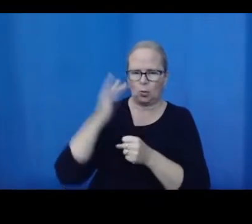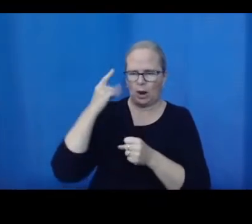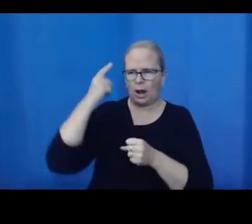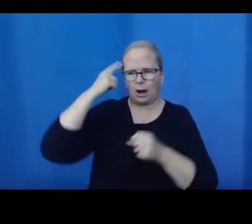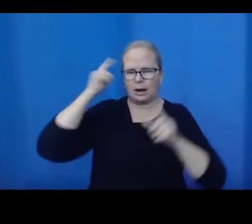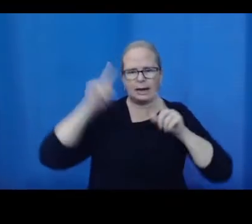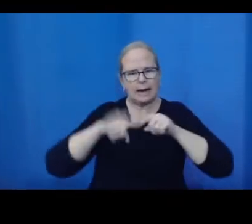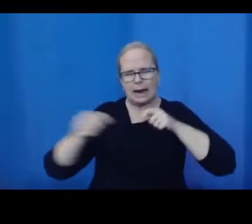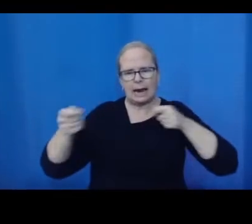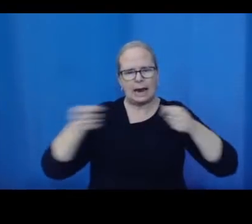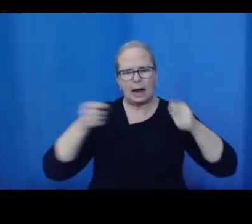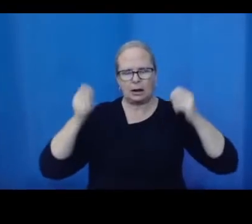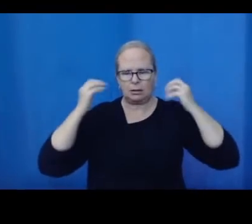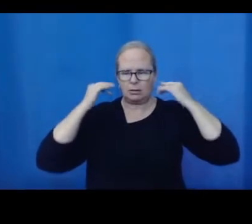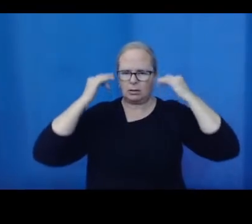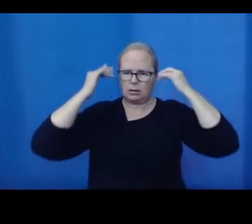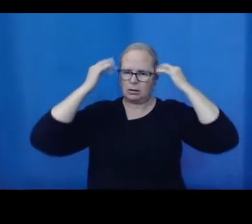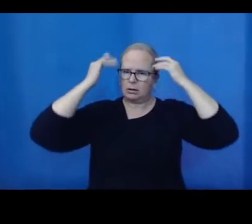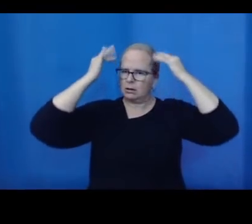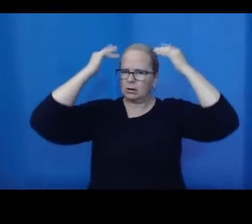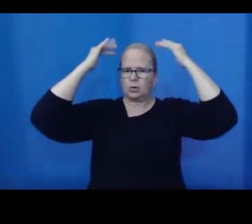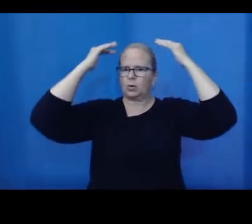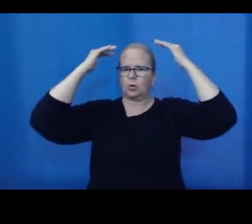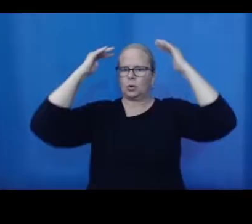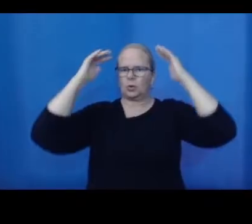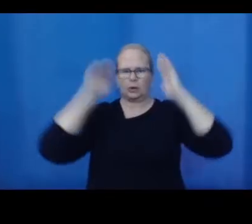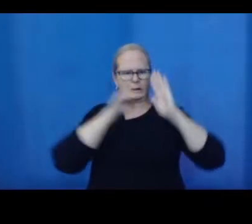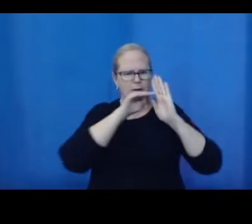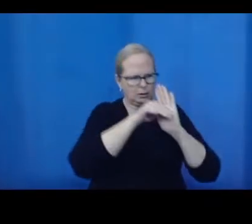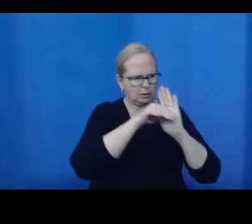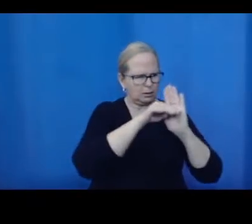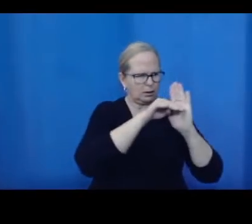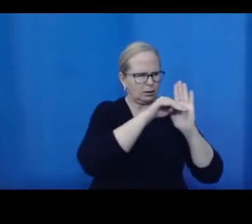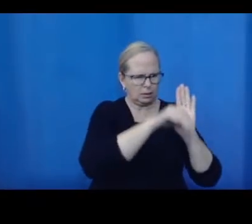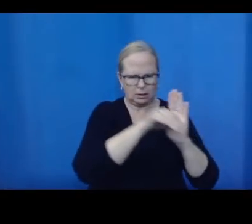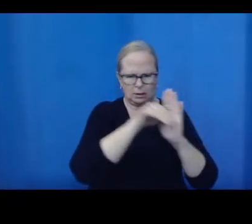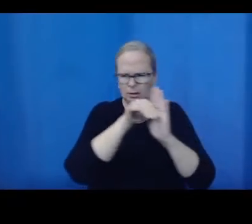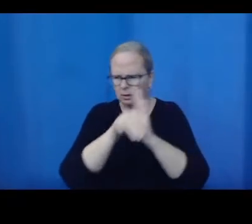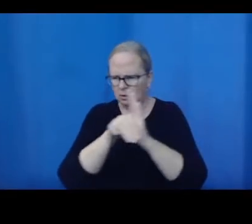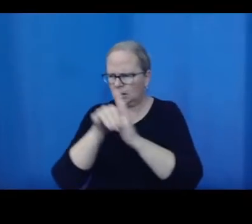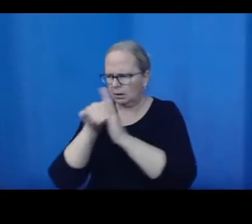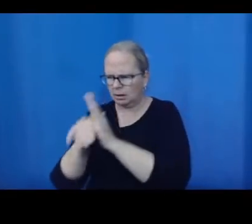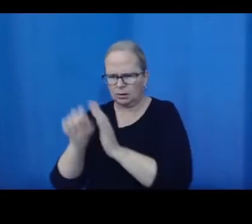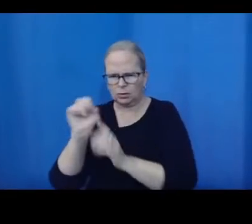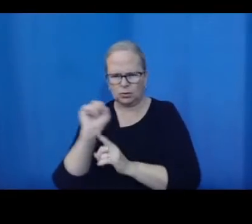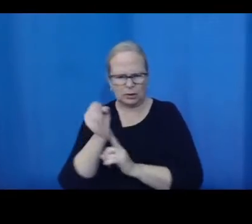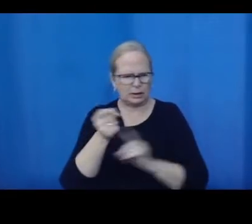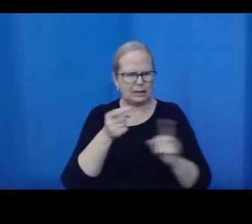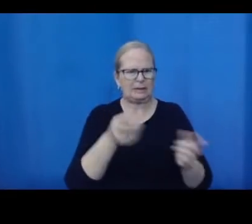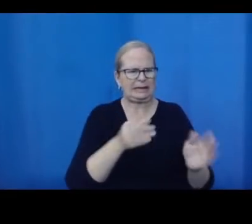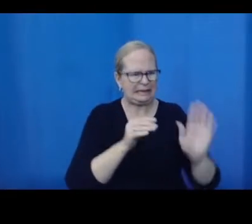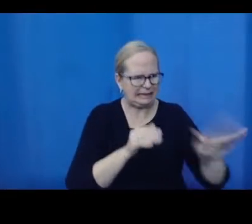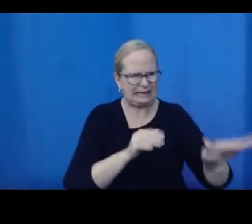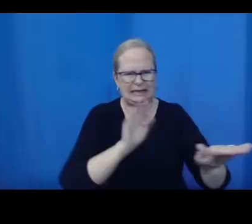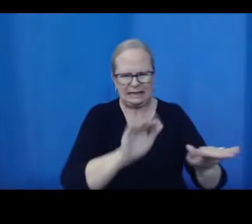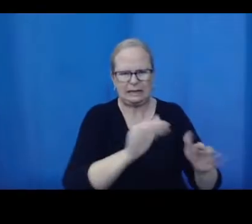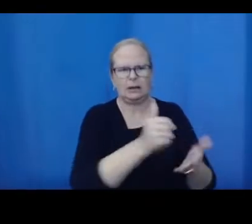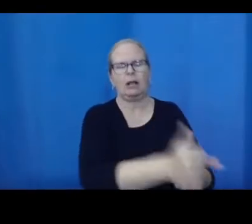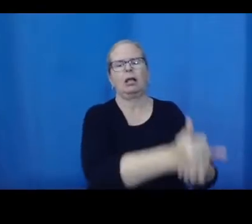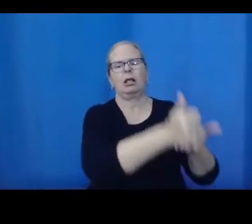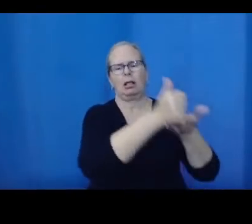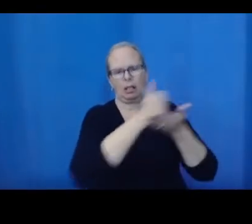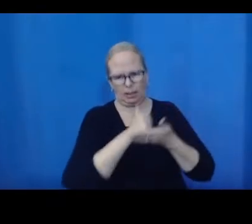when you really want to reach out for help, whether that's through your family physician, through, your therapist, your psychologist, social